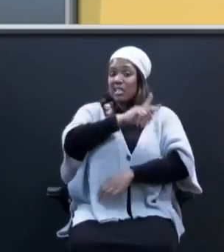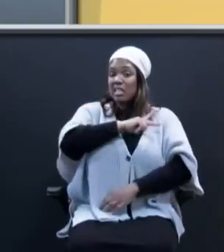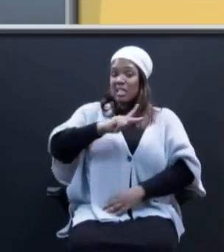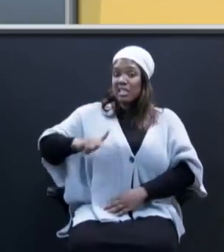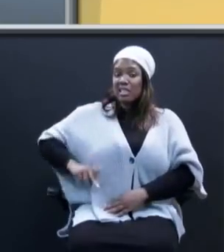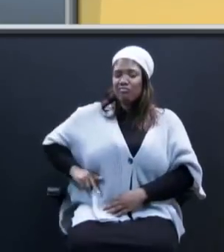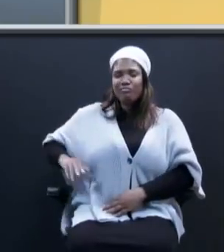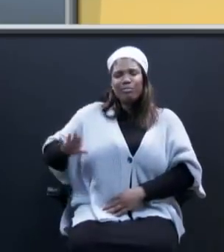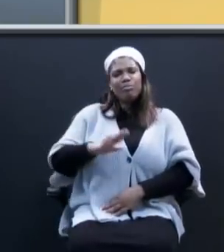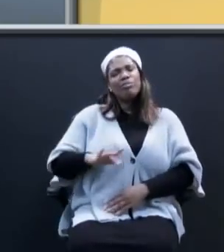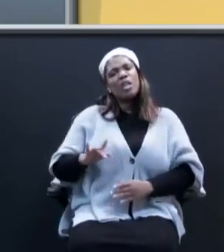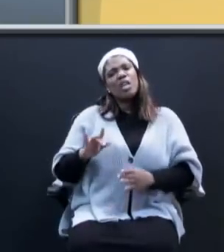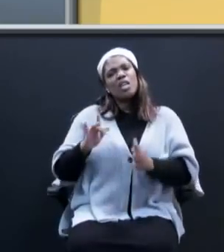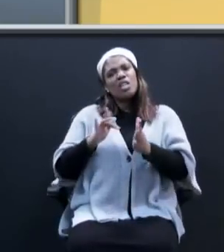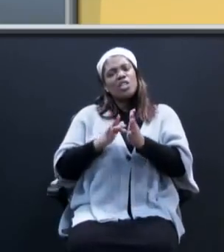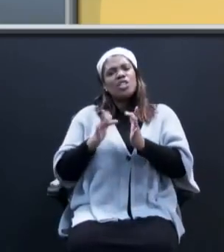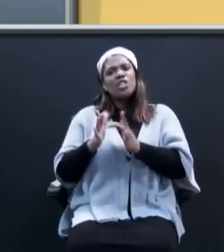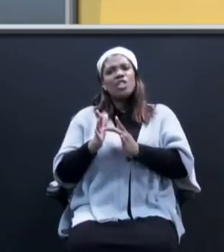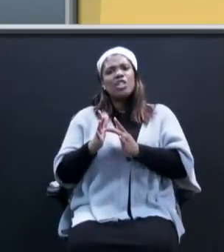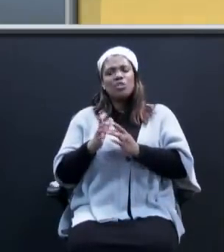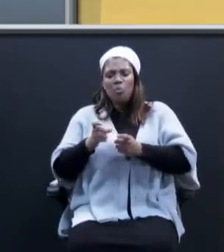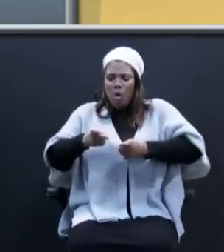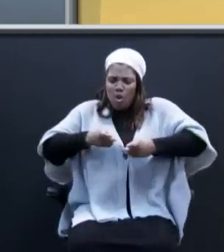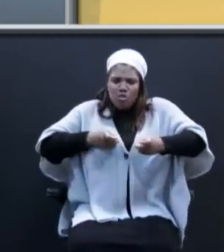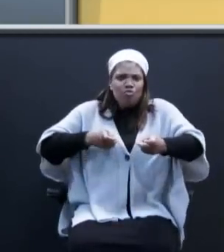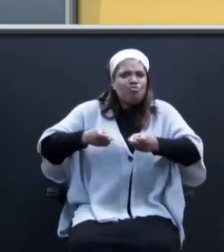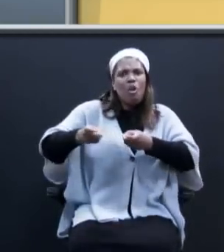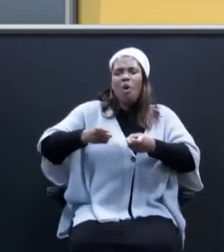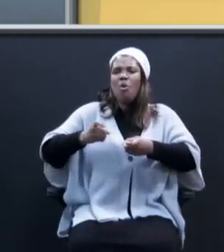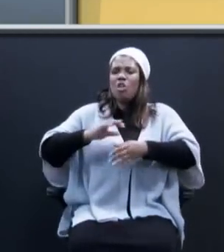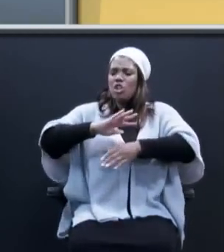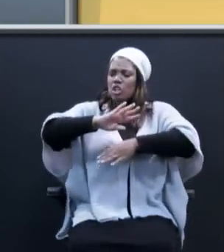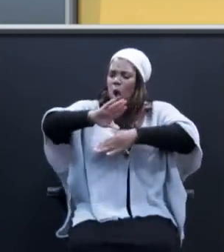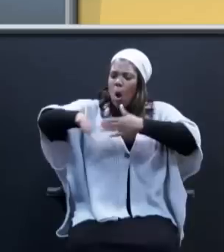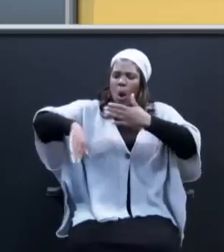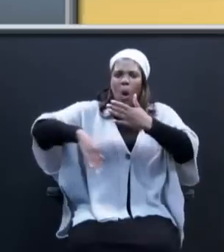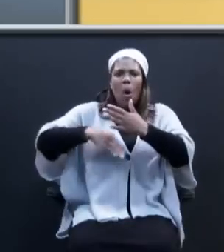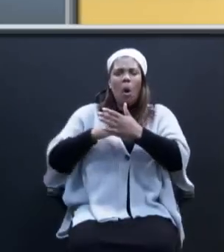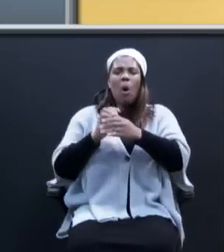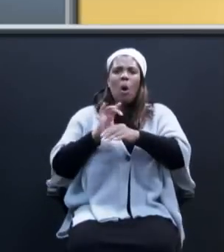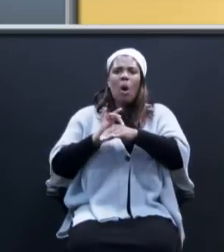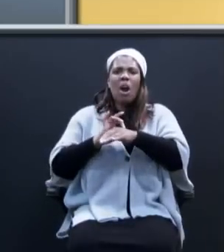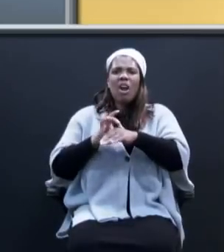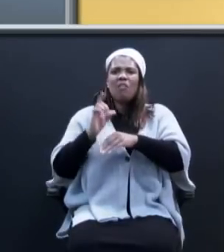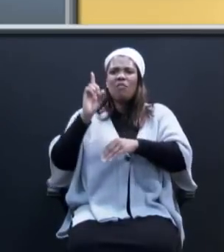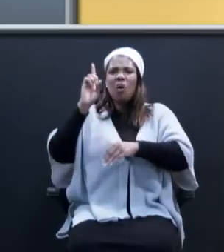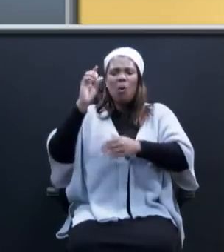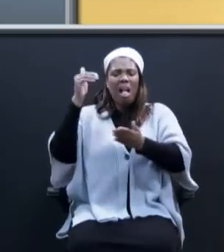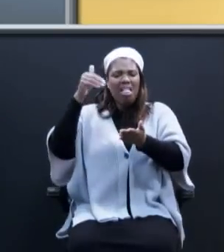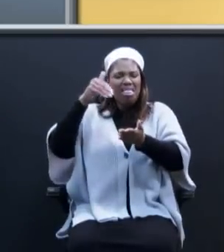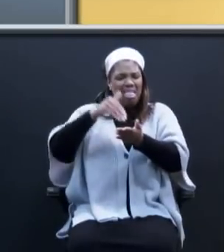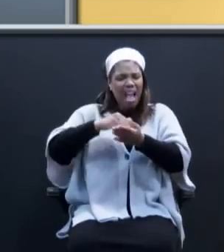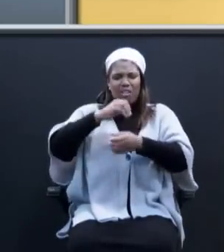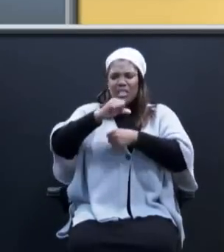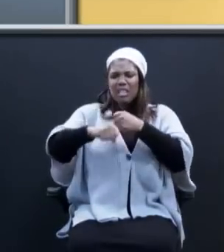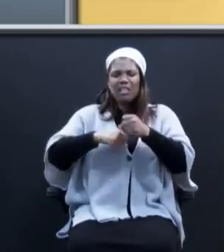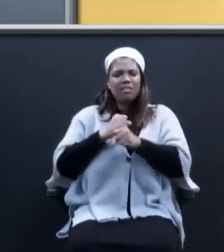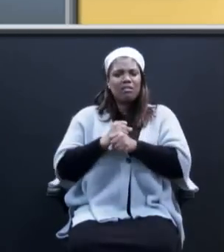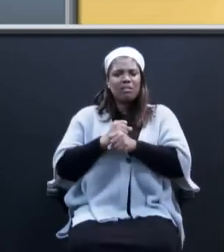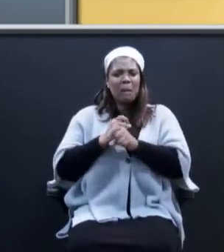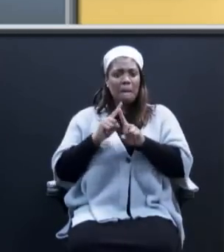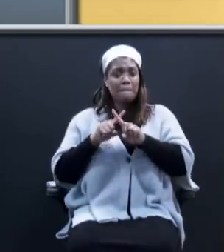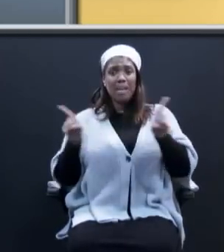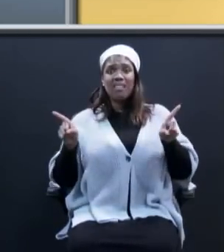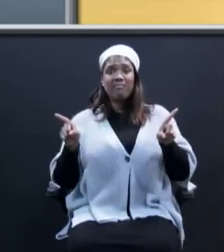run this whole earth for 1,000 years and he is not going to keep the Passover. I couldn't understand that. But then